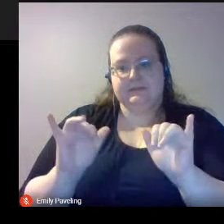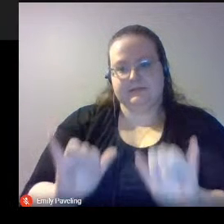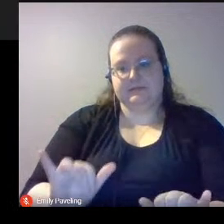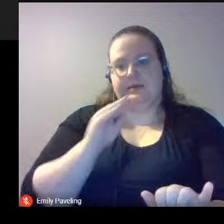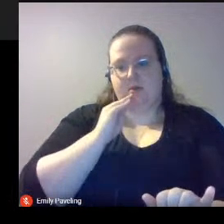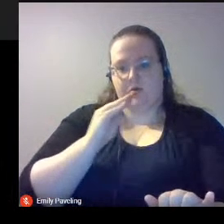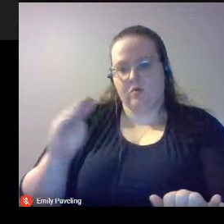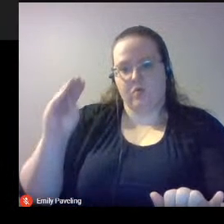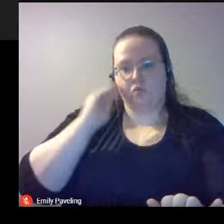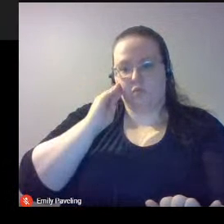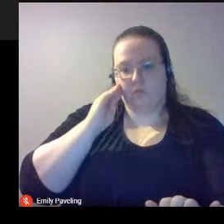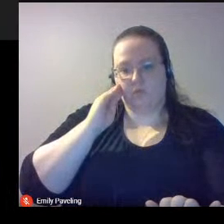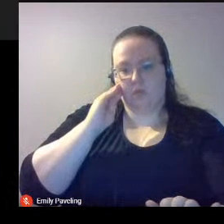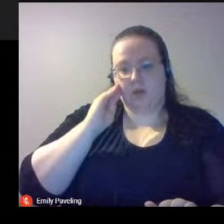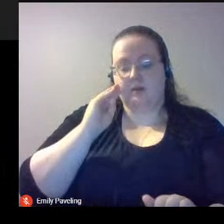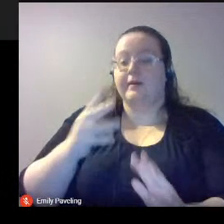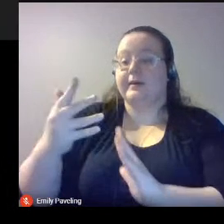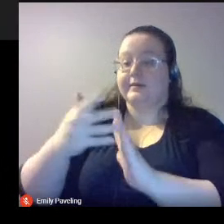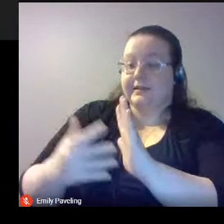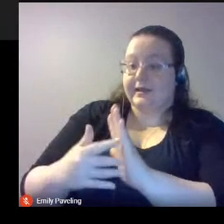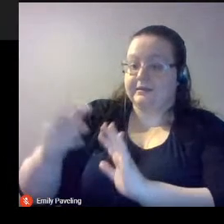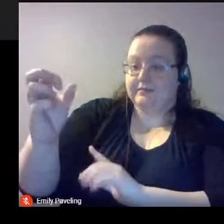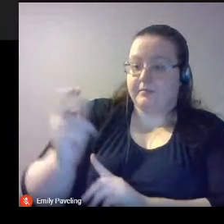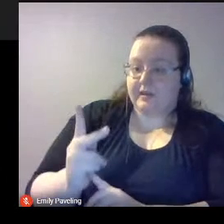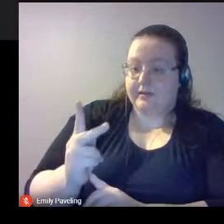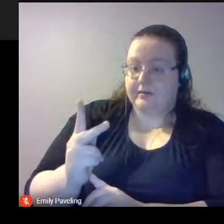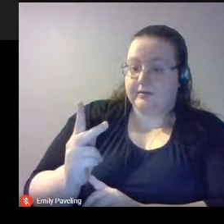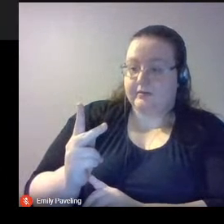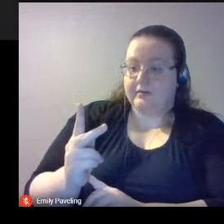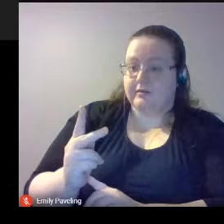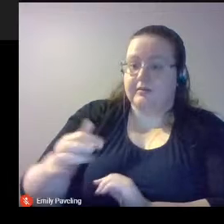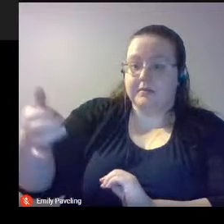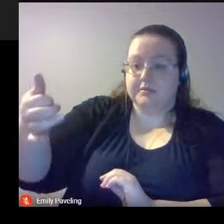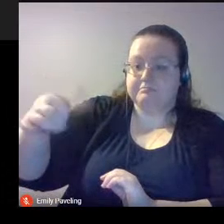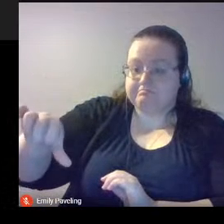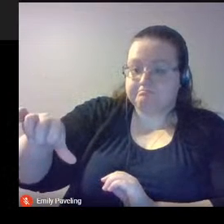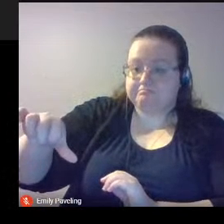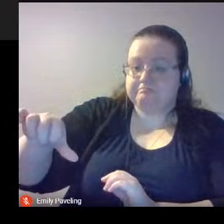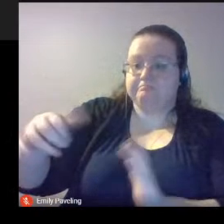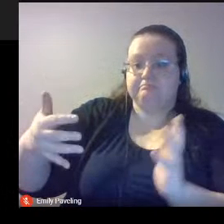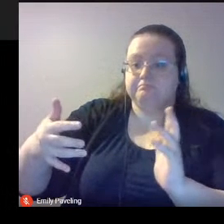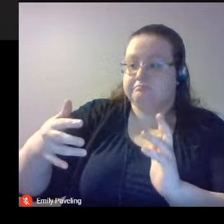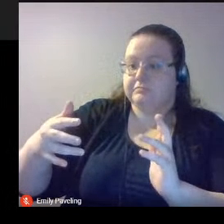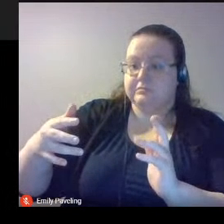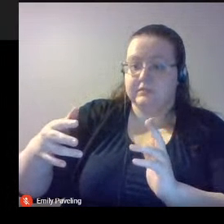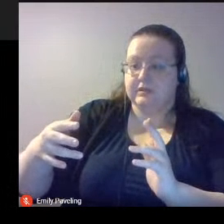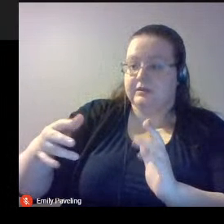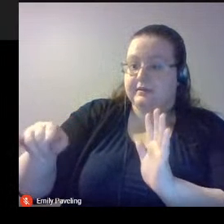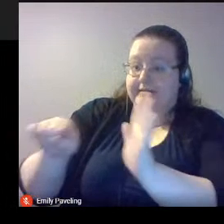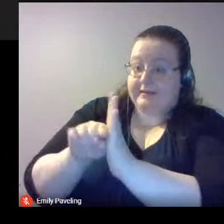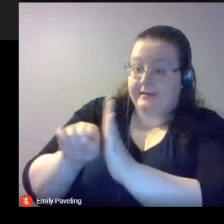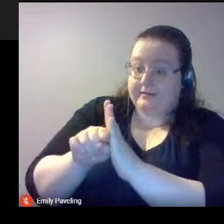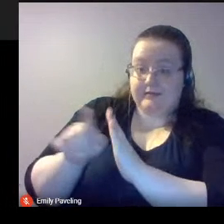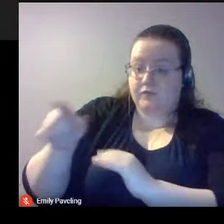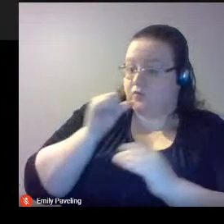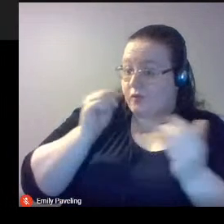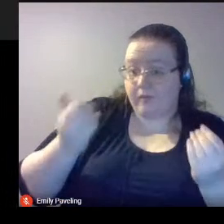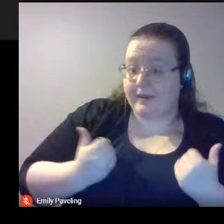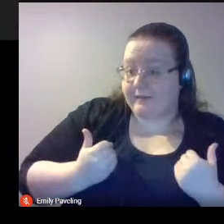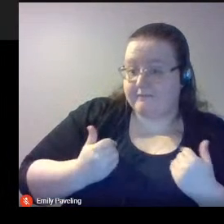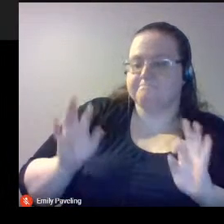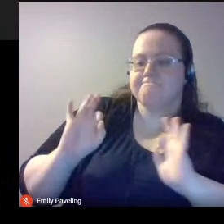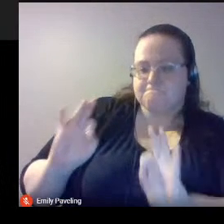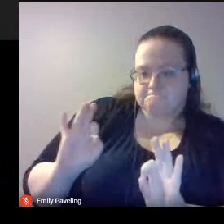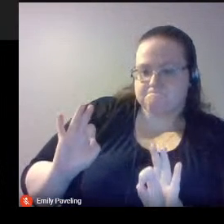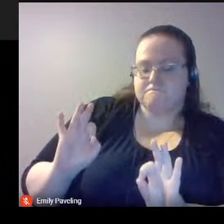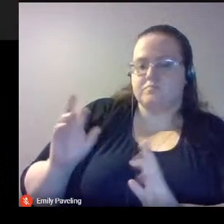from school until those test results are received. And an individual test positive for